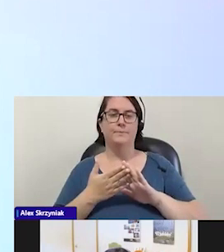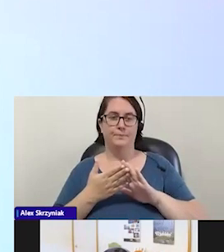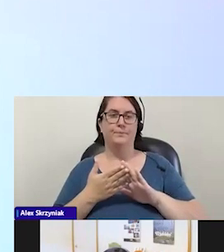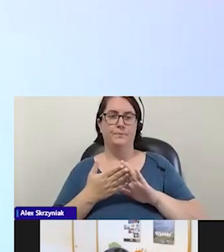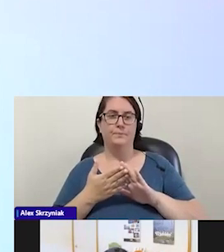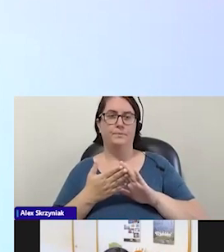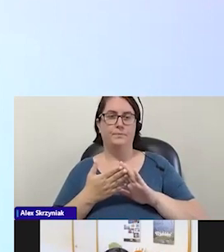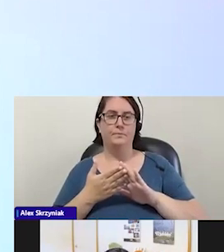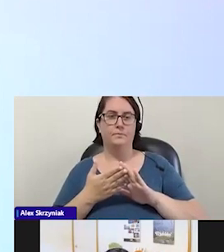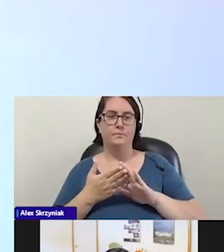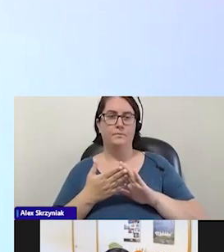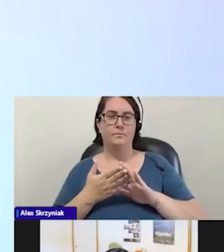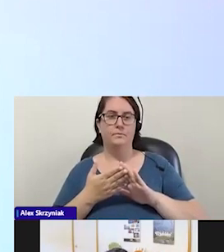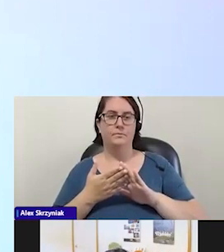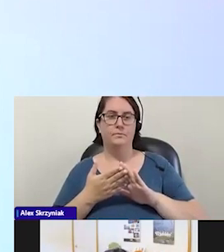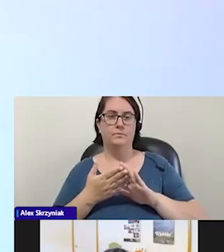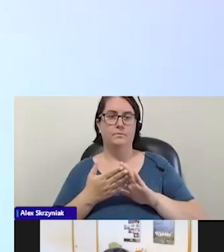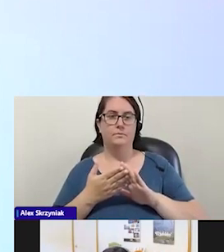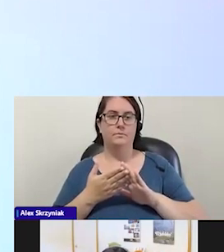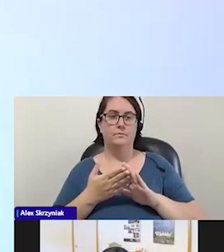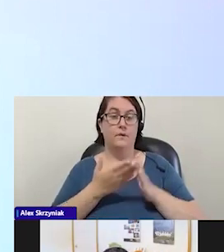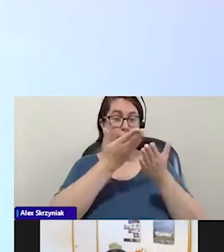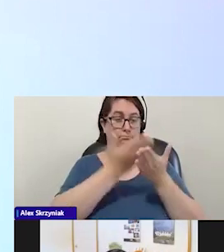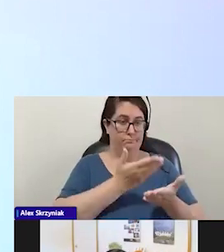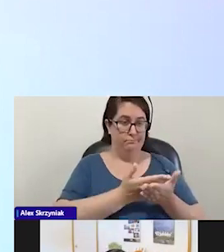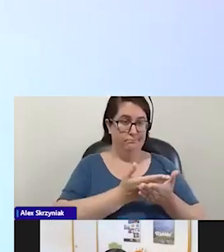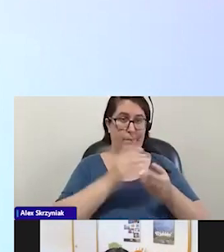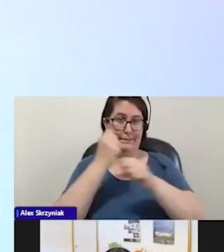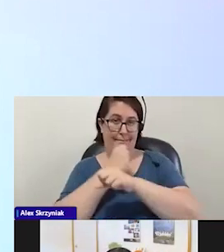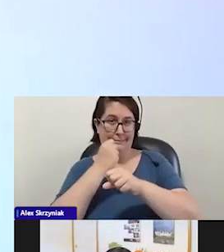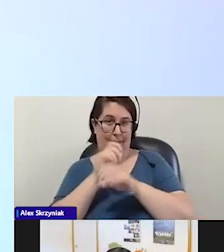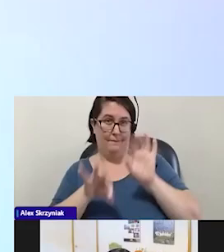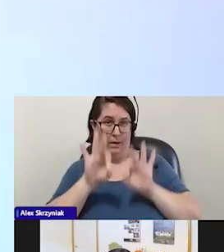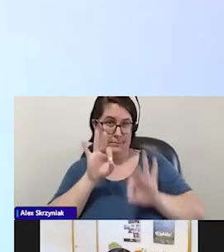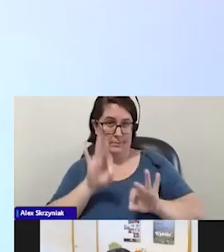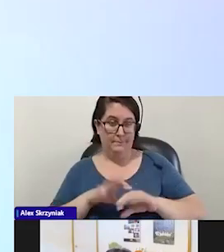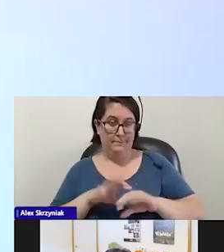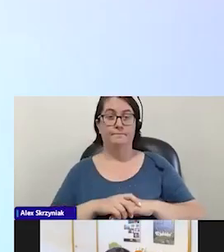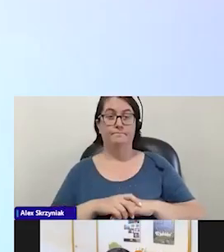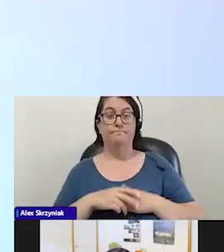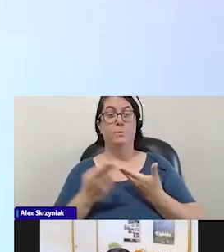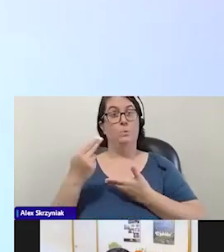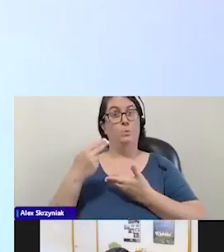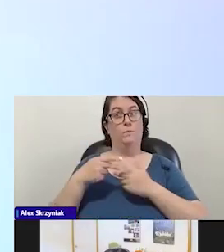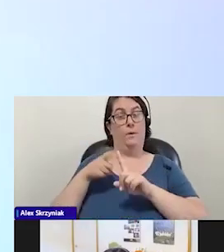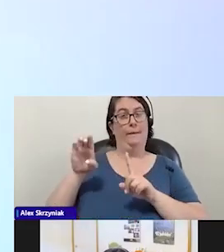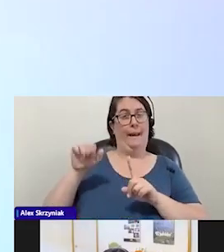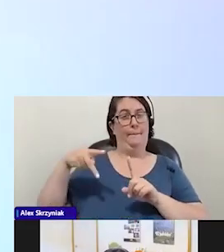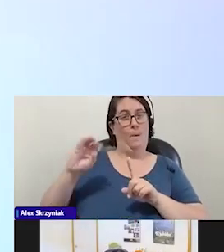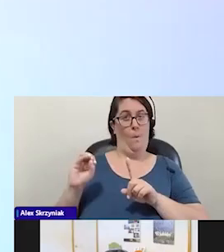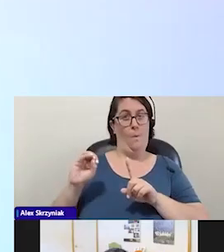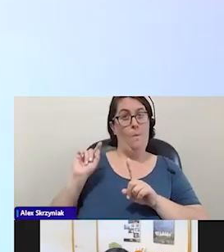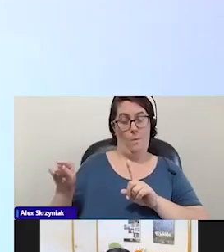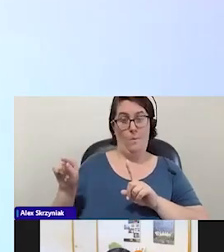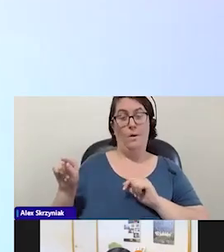LGBTQ2SA Community, Qualitative and Quantitative Findings. Joining me today from Elder Abuse Prevention